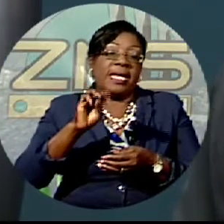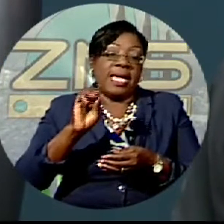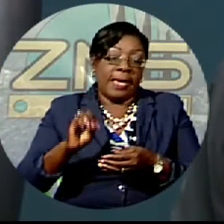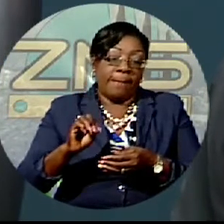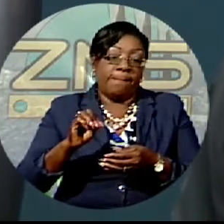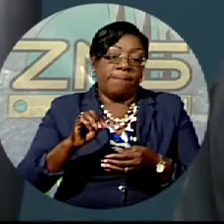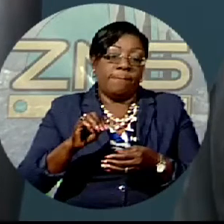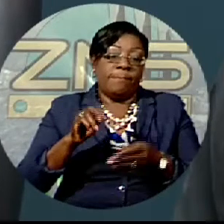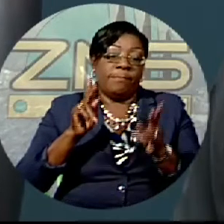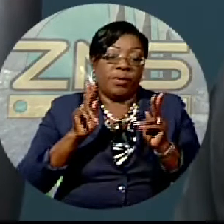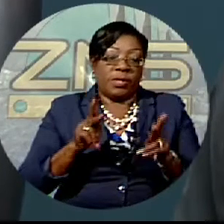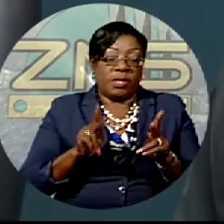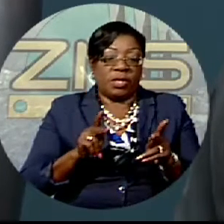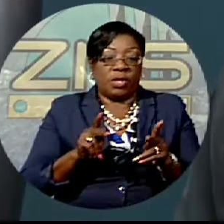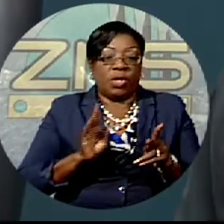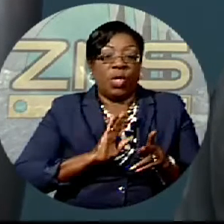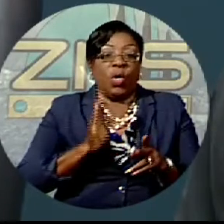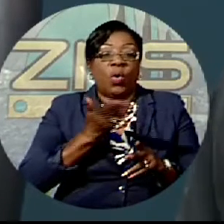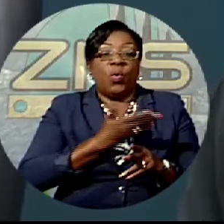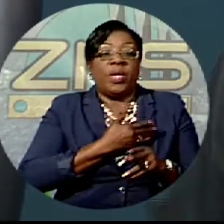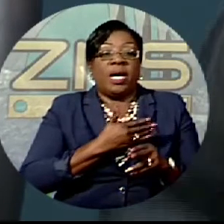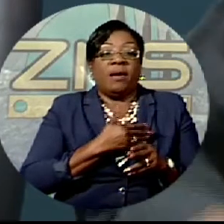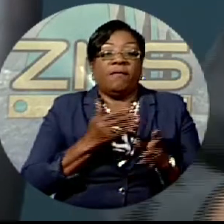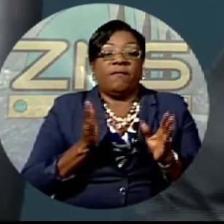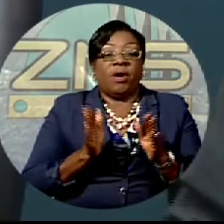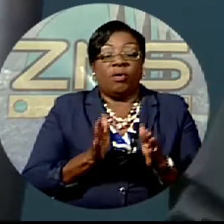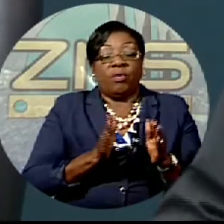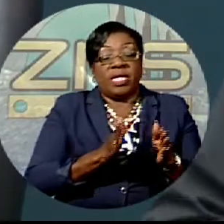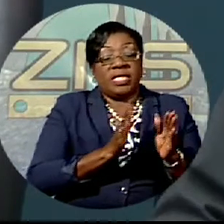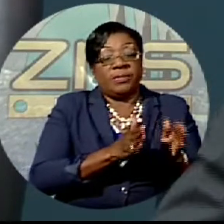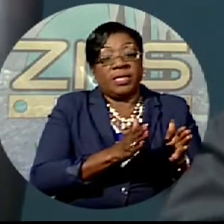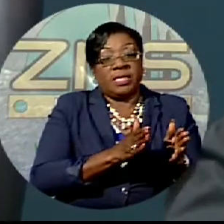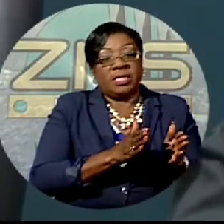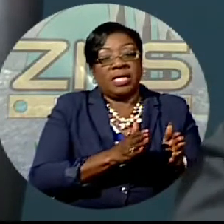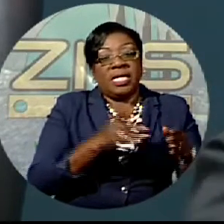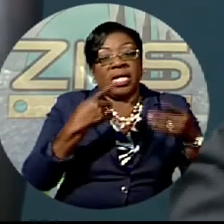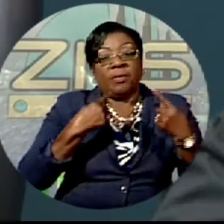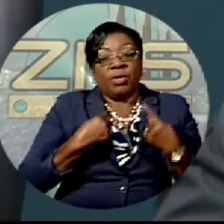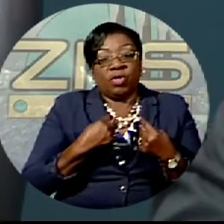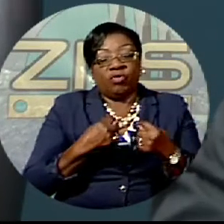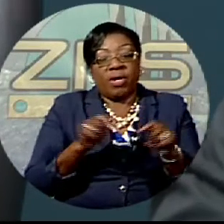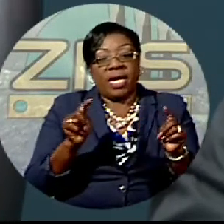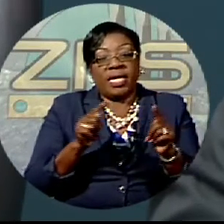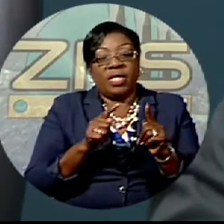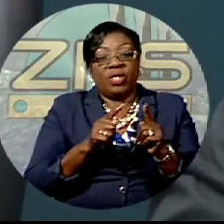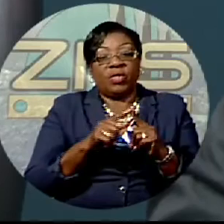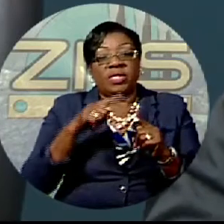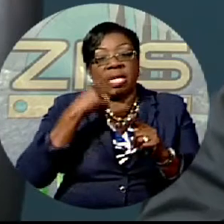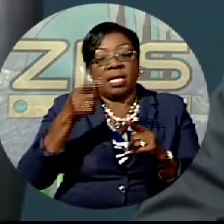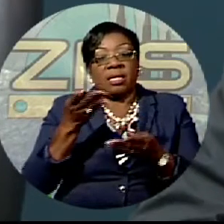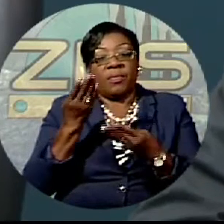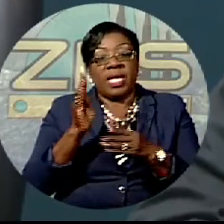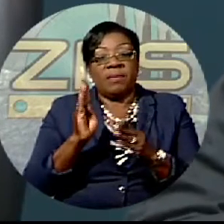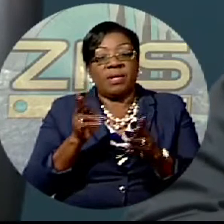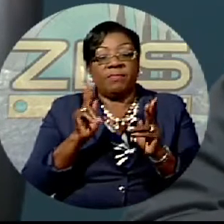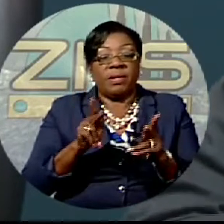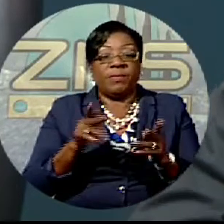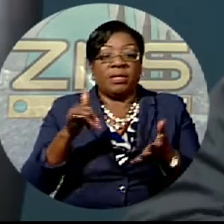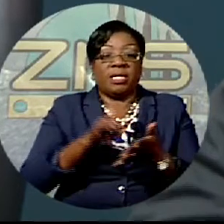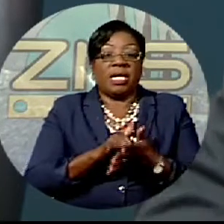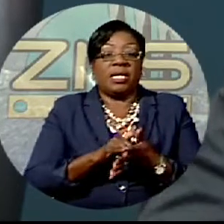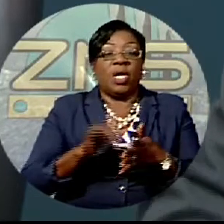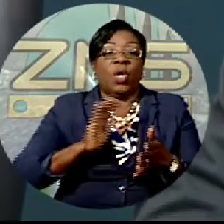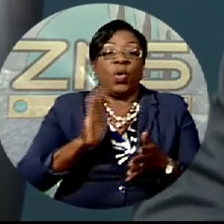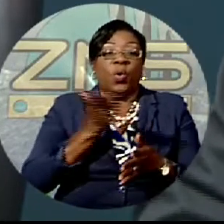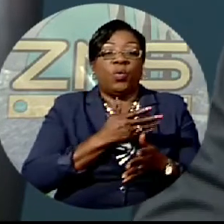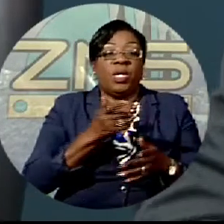have an arrangement that we're trying to get across to the Bahamian people that we